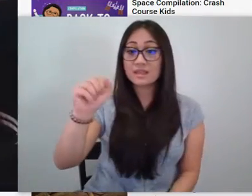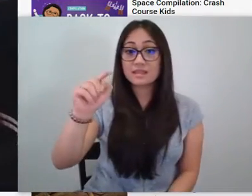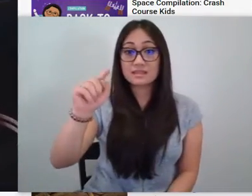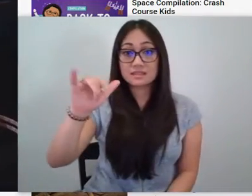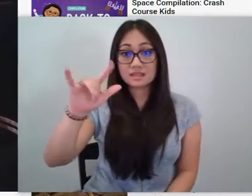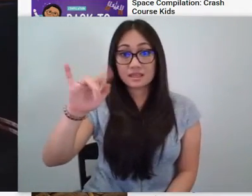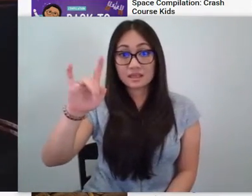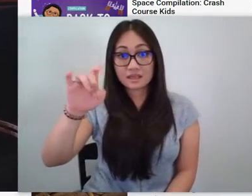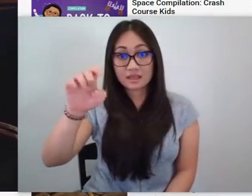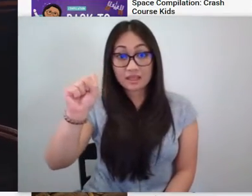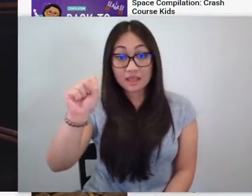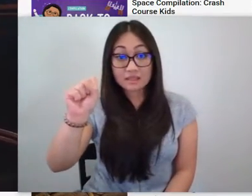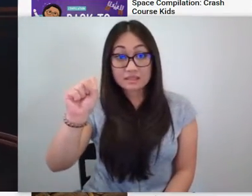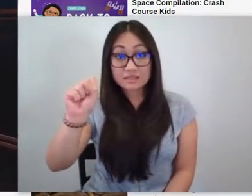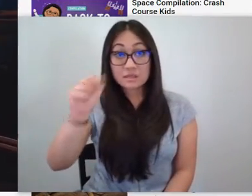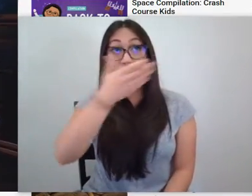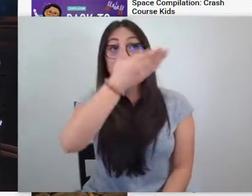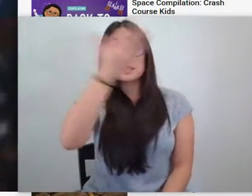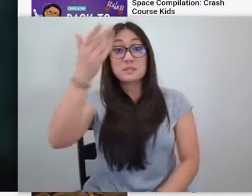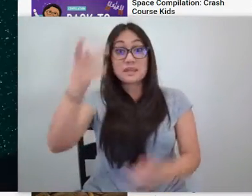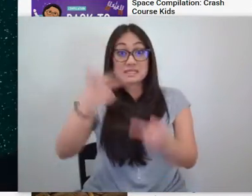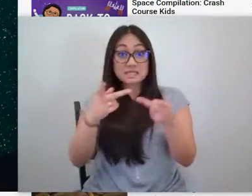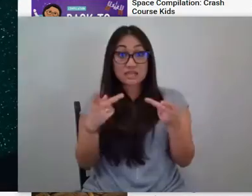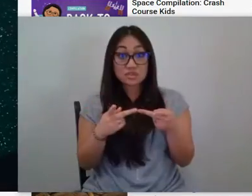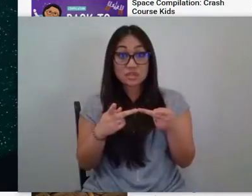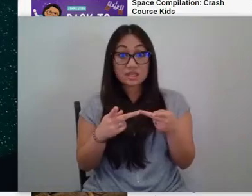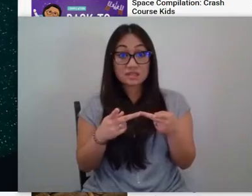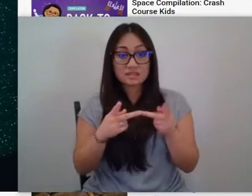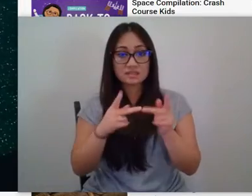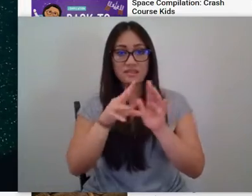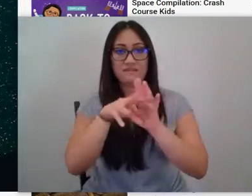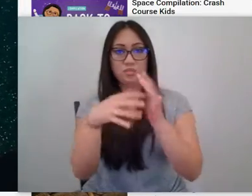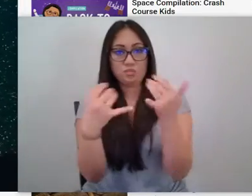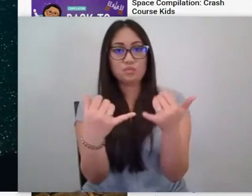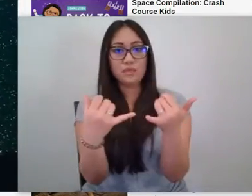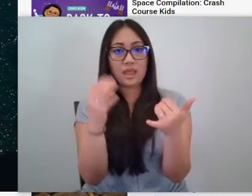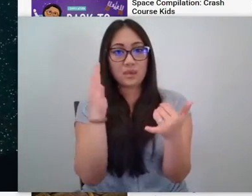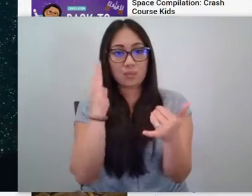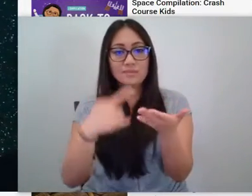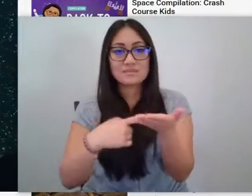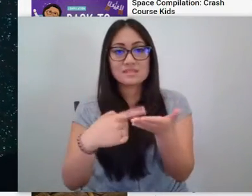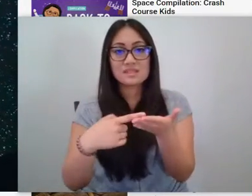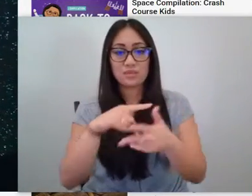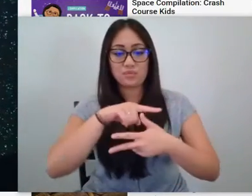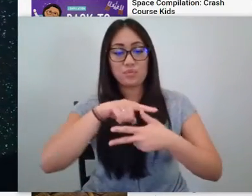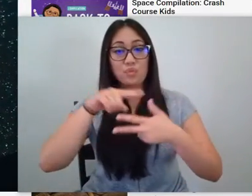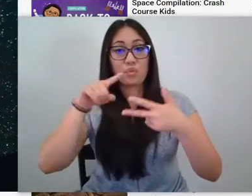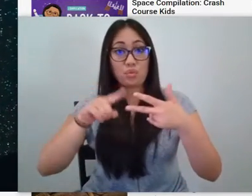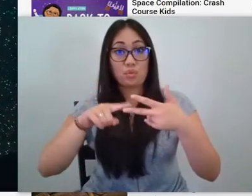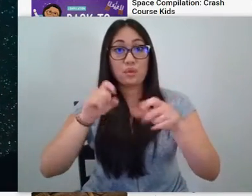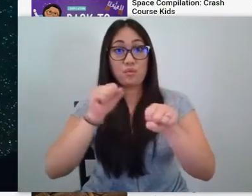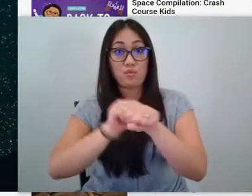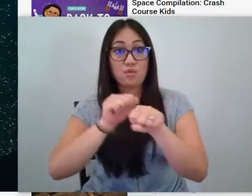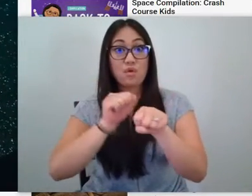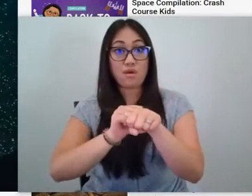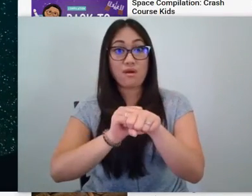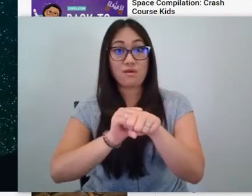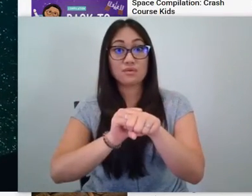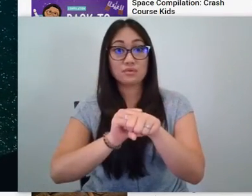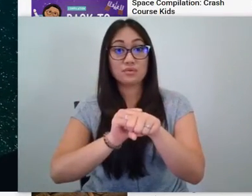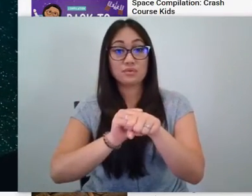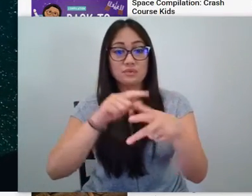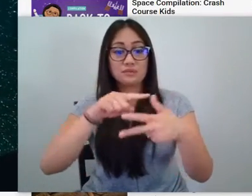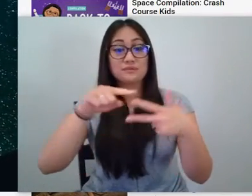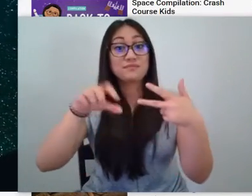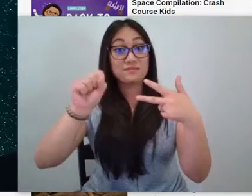satellites, and space stations? In this video, we're going to be talking about 3 different rocks that are also found